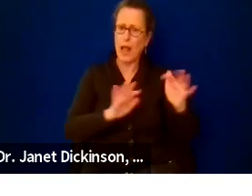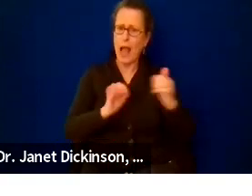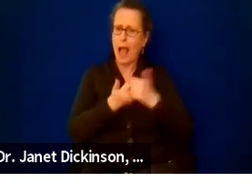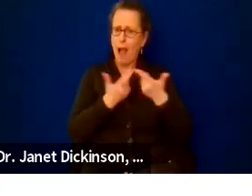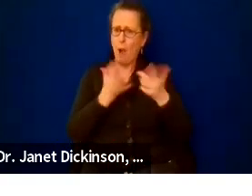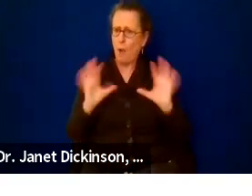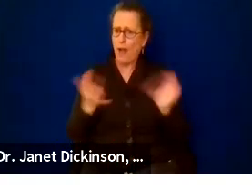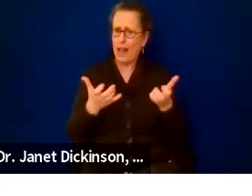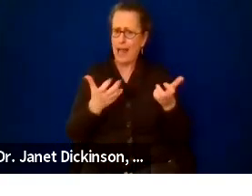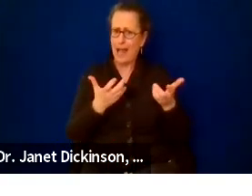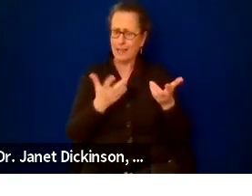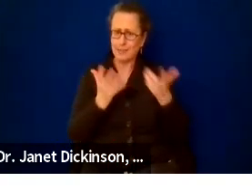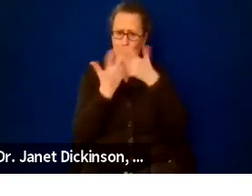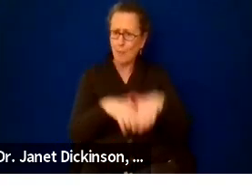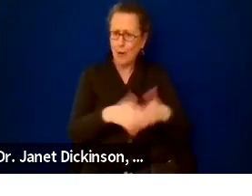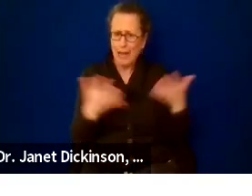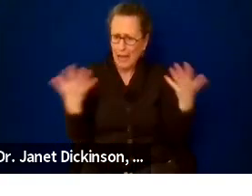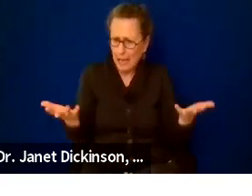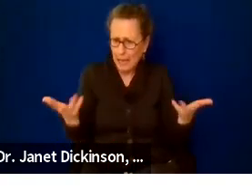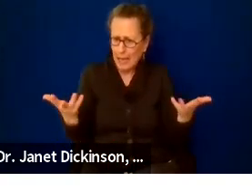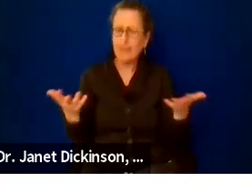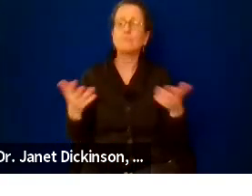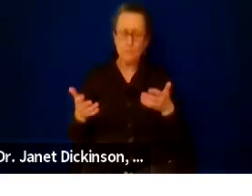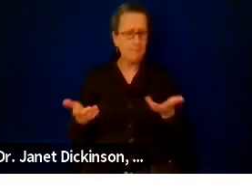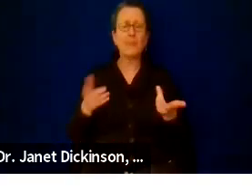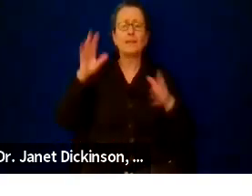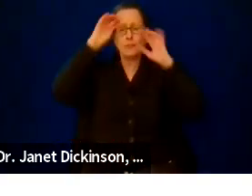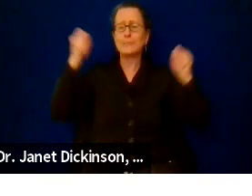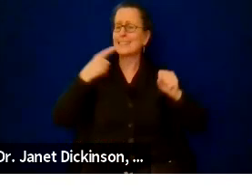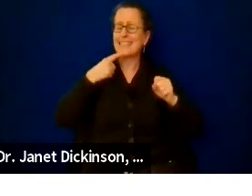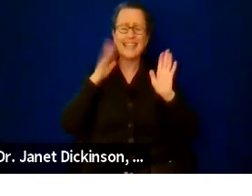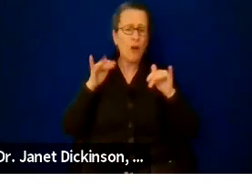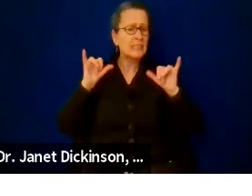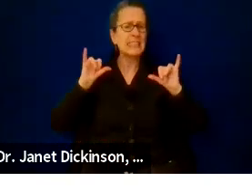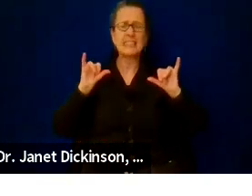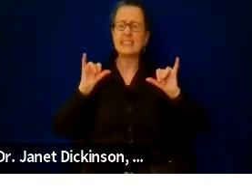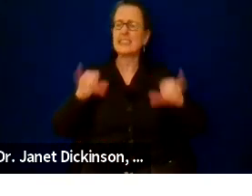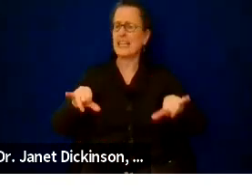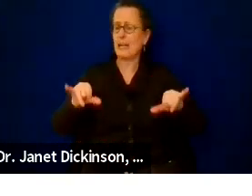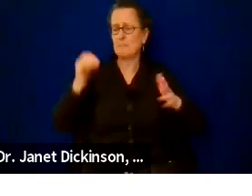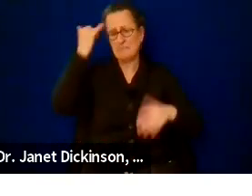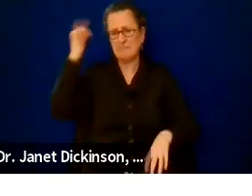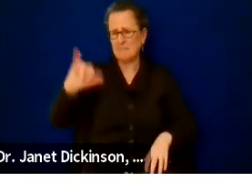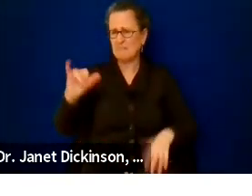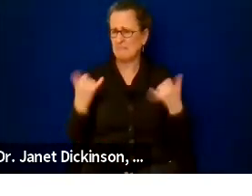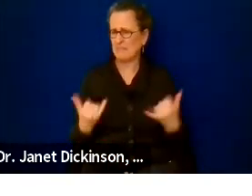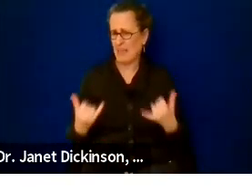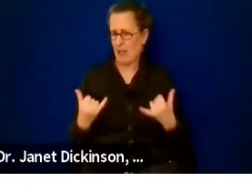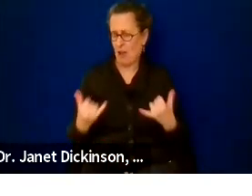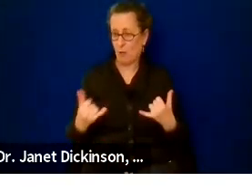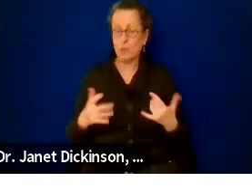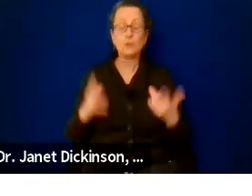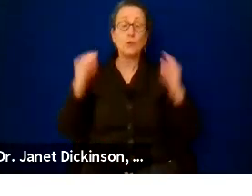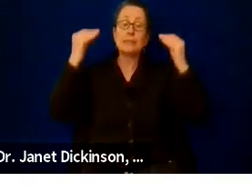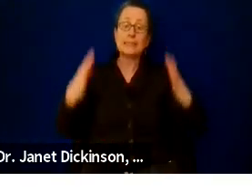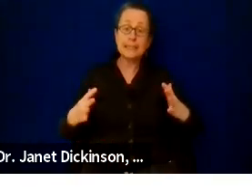It'll look very similar to what it looks like now in remote learning. It is a case where, well, teachers will be